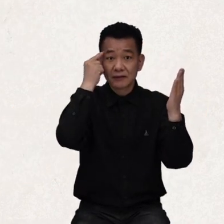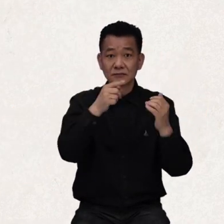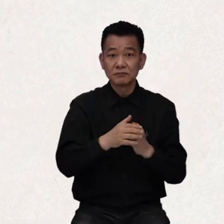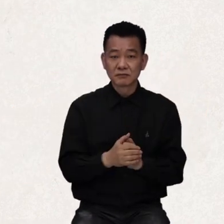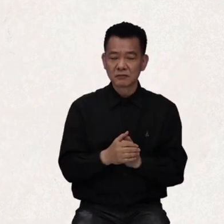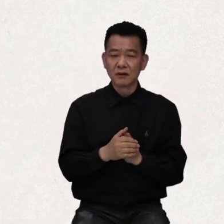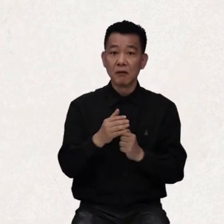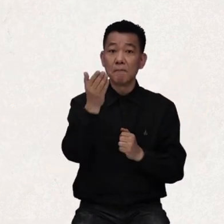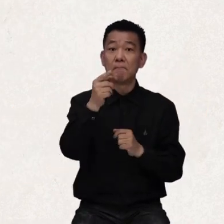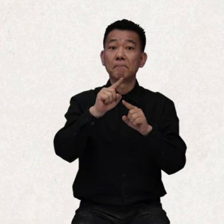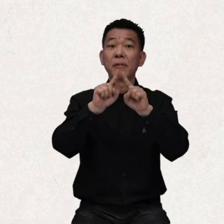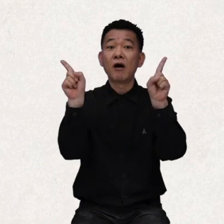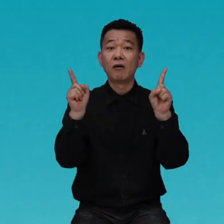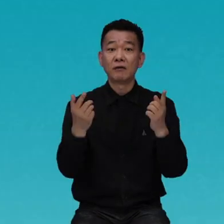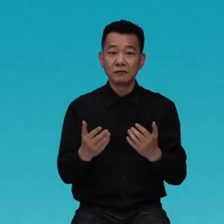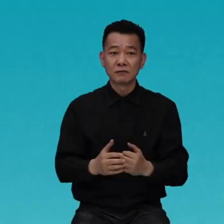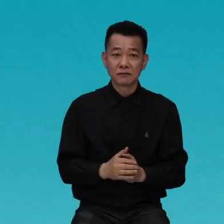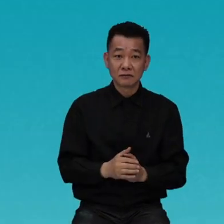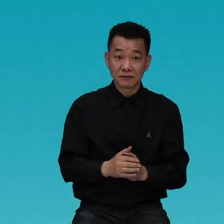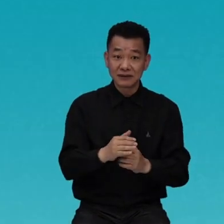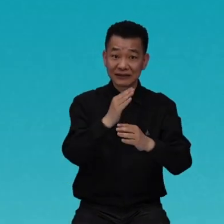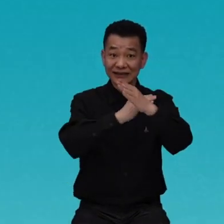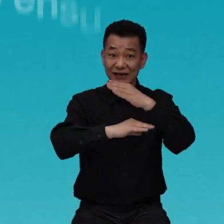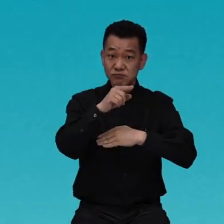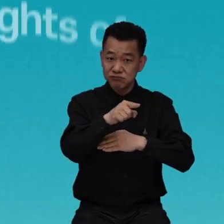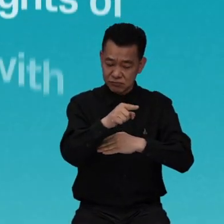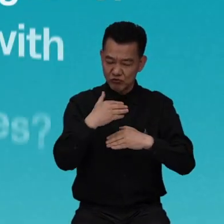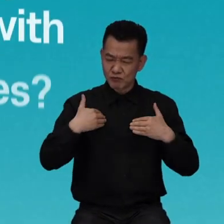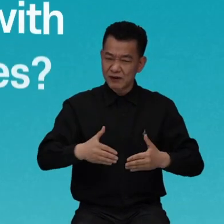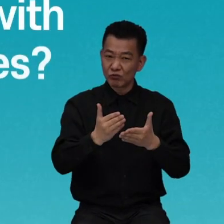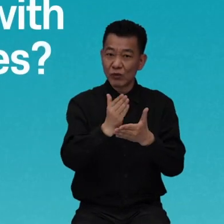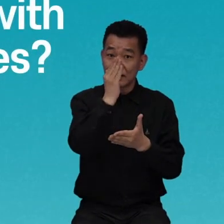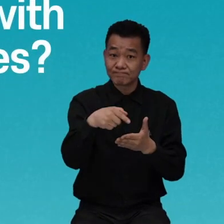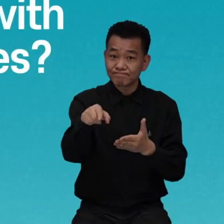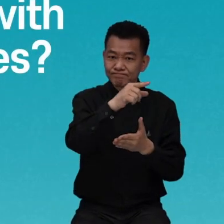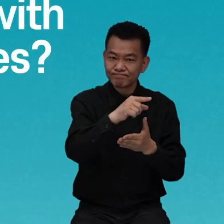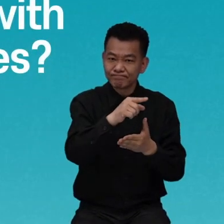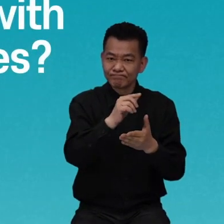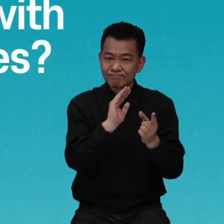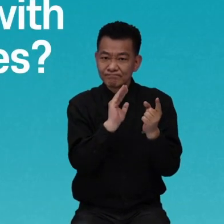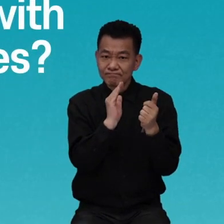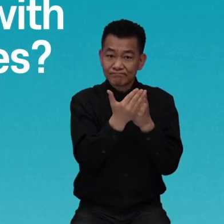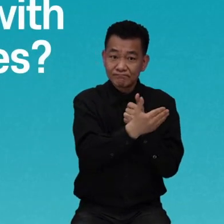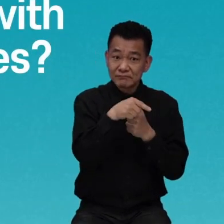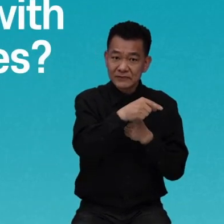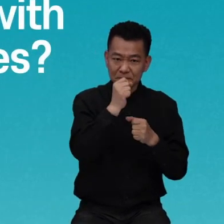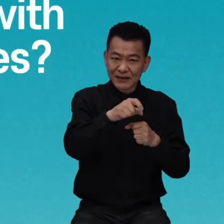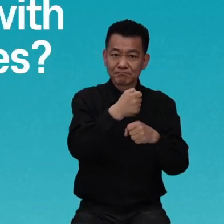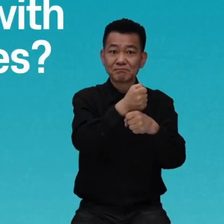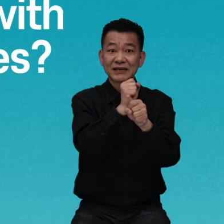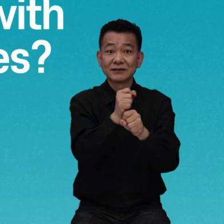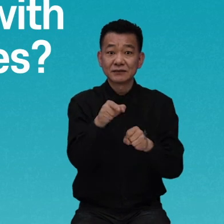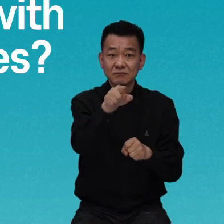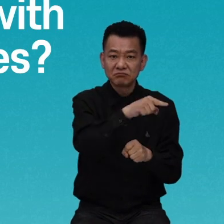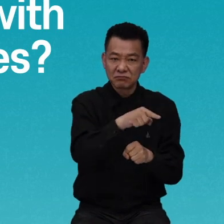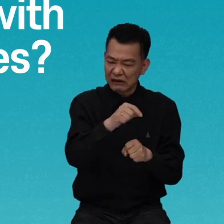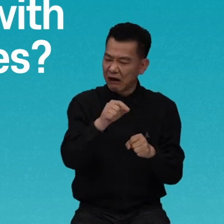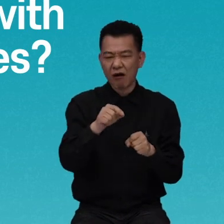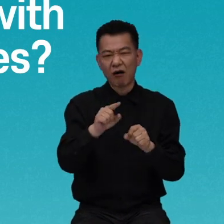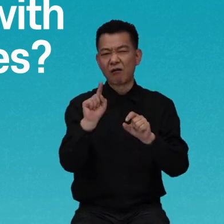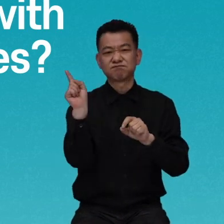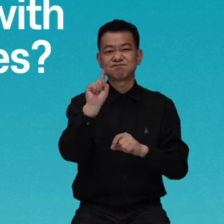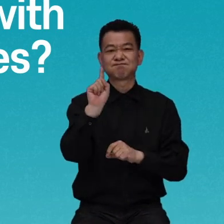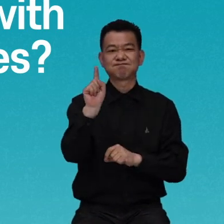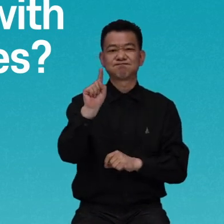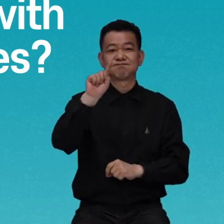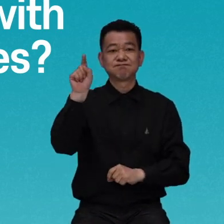I have a question, though. Is the UN Convention on the Rights of Persons with Disabilities the only convention to ensure